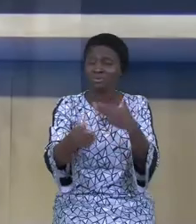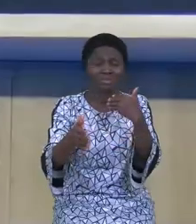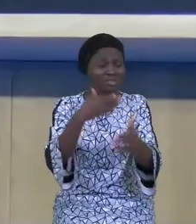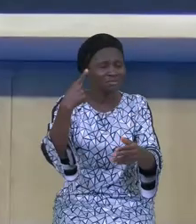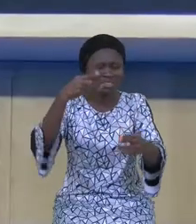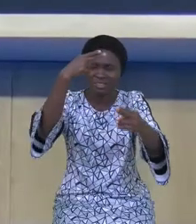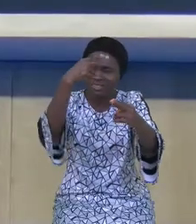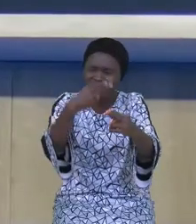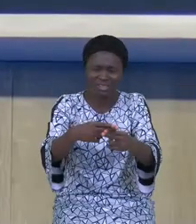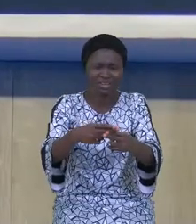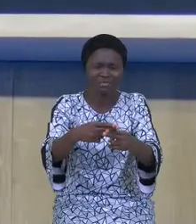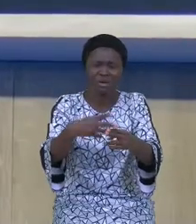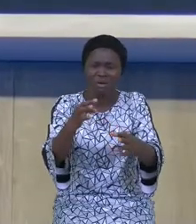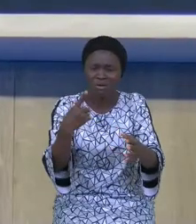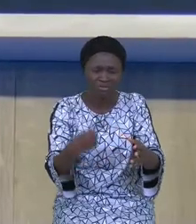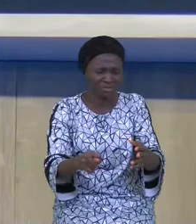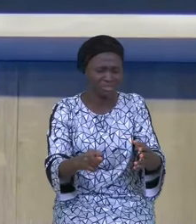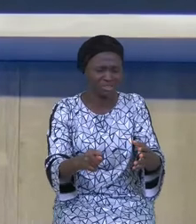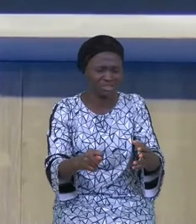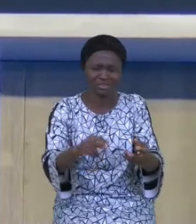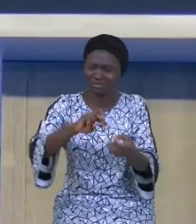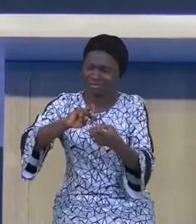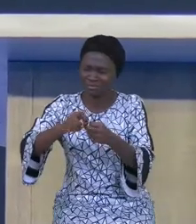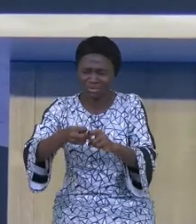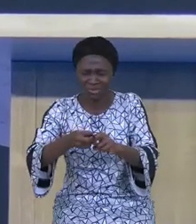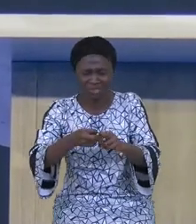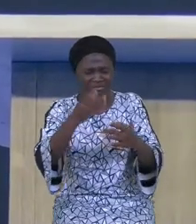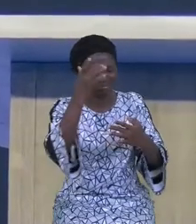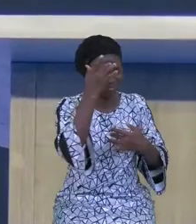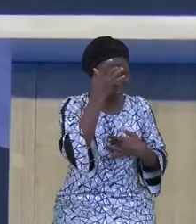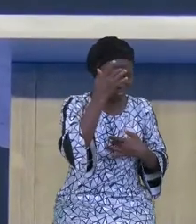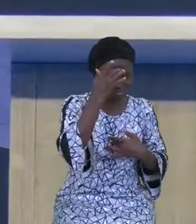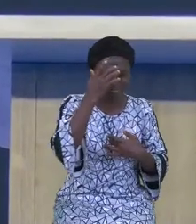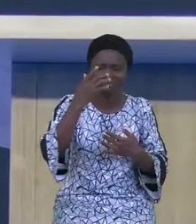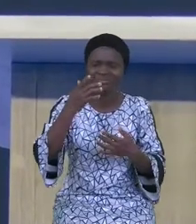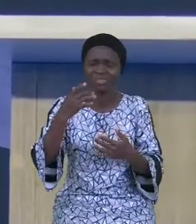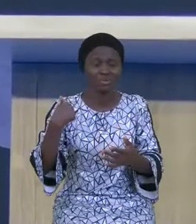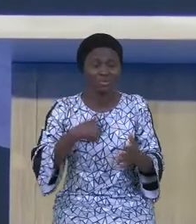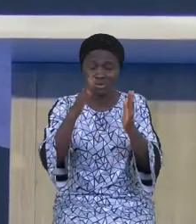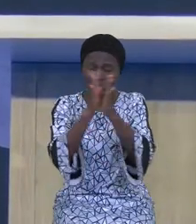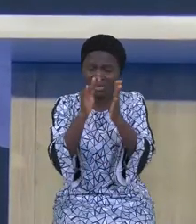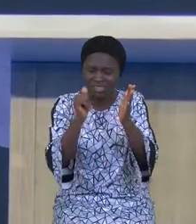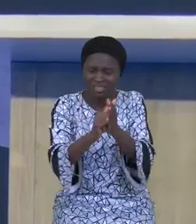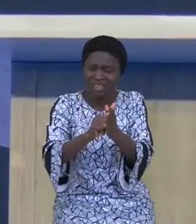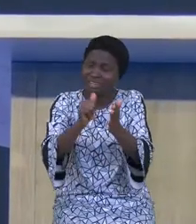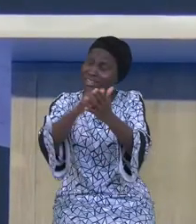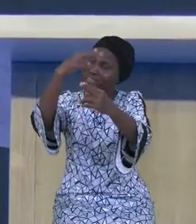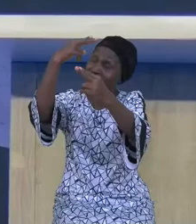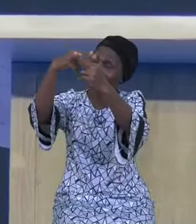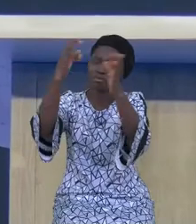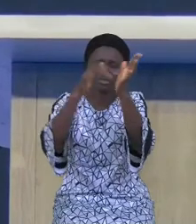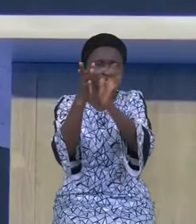of the predicament or pain or whatever, we pray that that name of Jesus